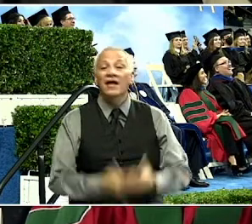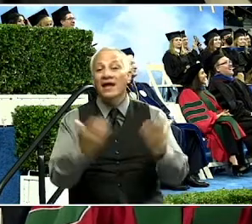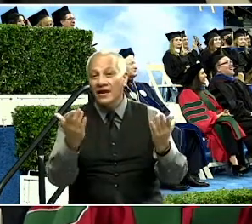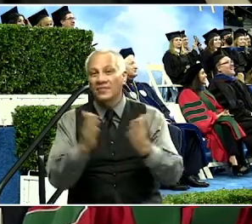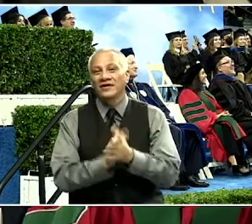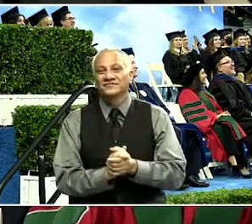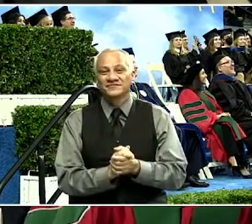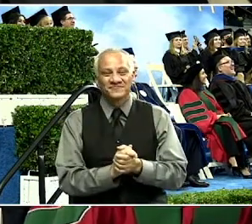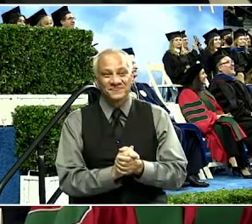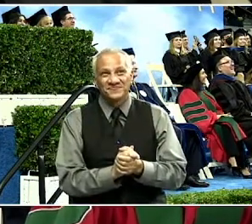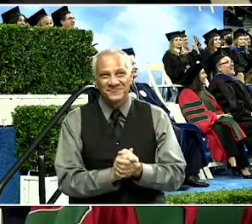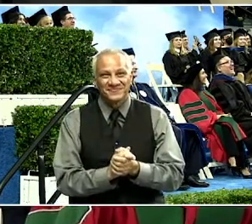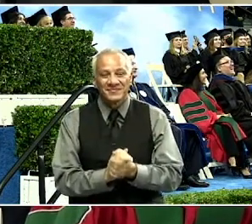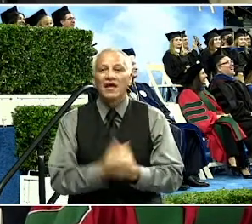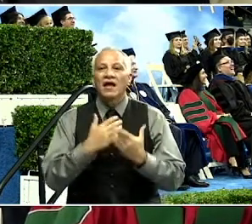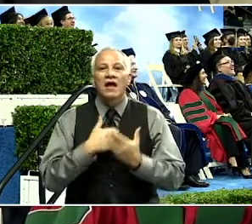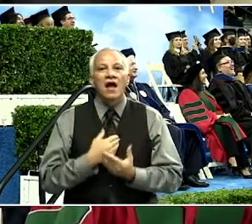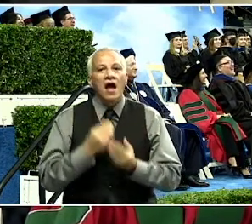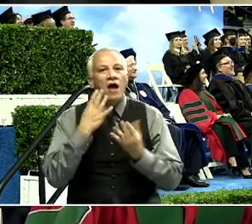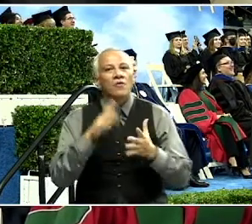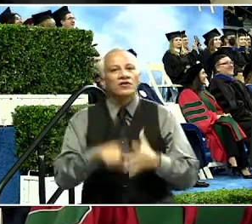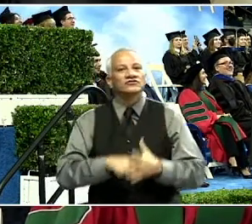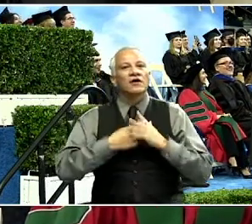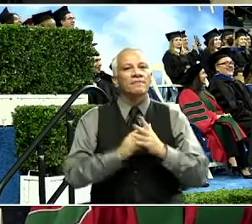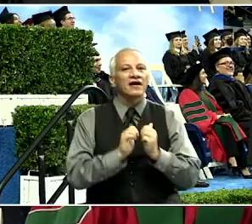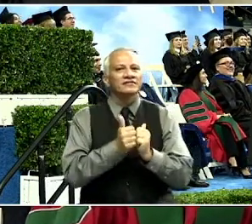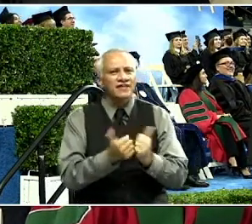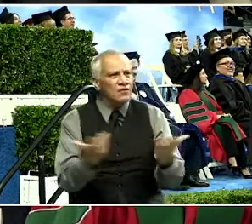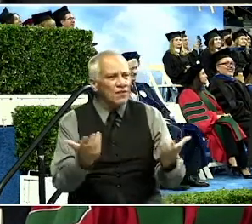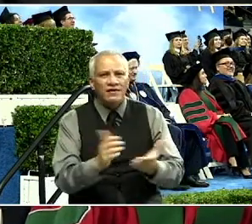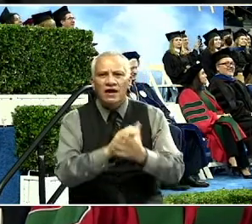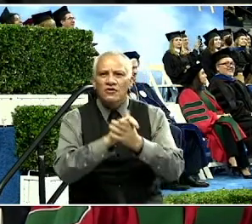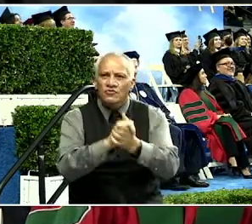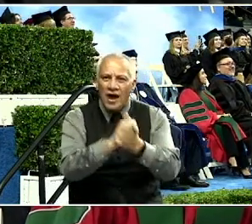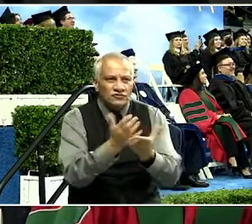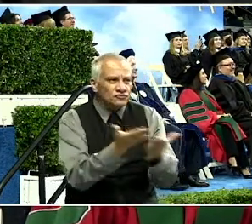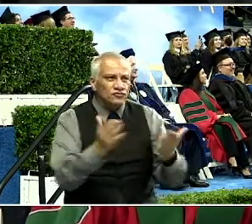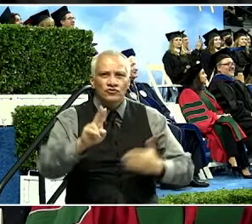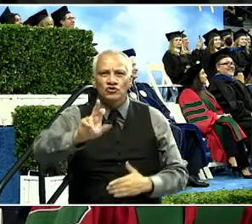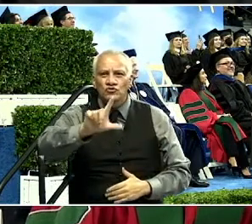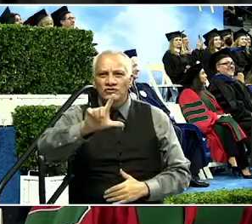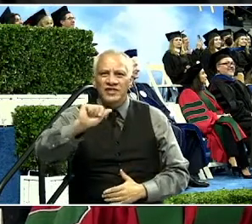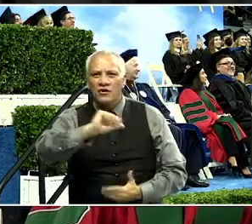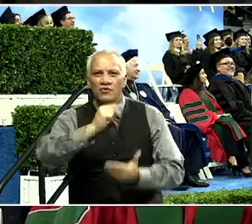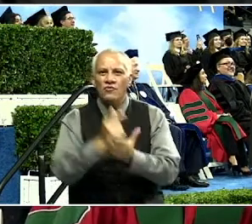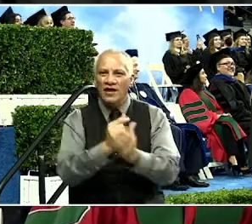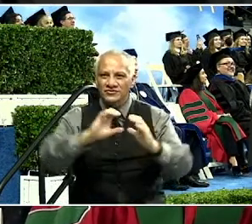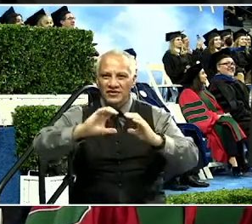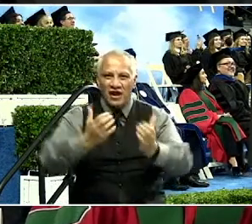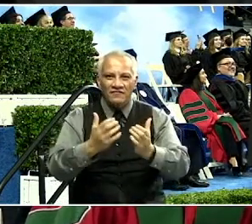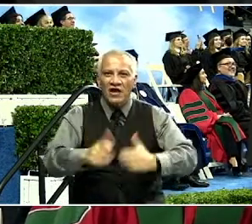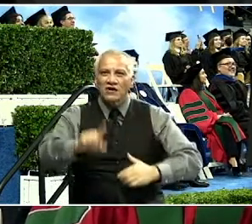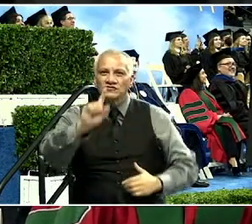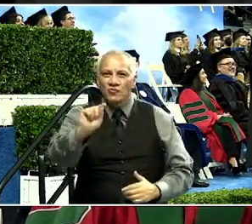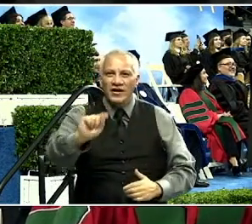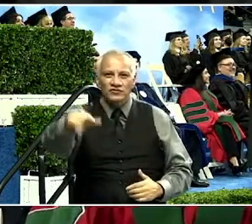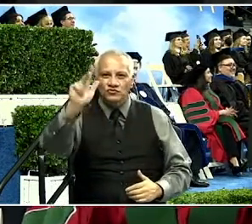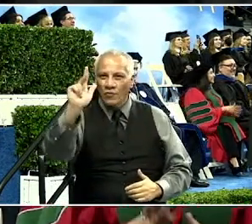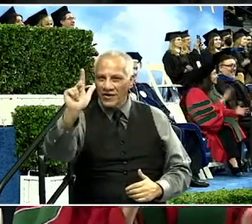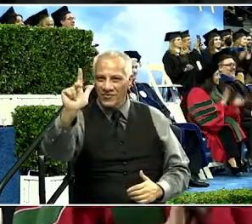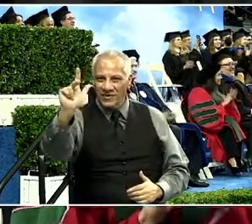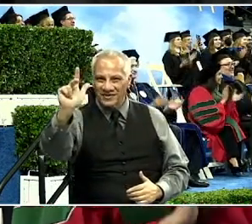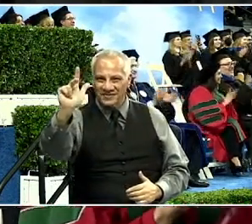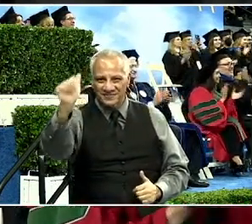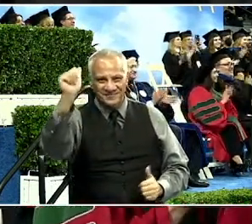Anyway, I just want to start off by saying congratulations to the UCLA graduating class of 2023.